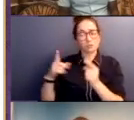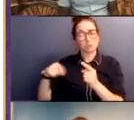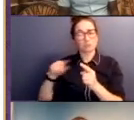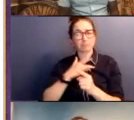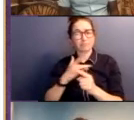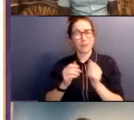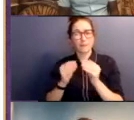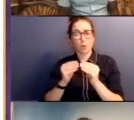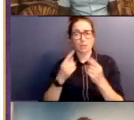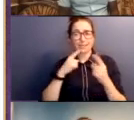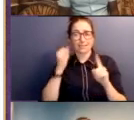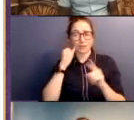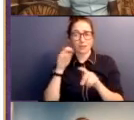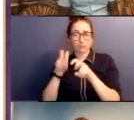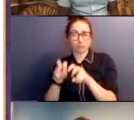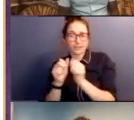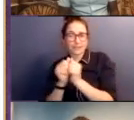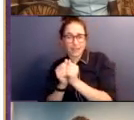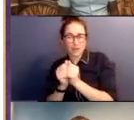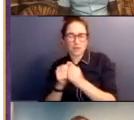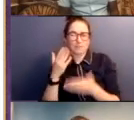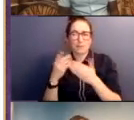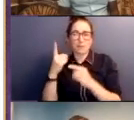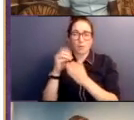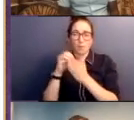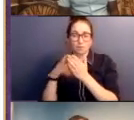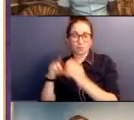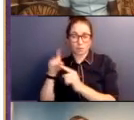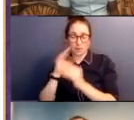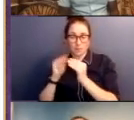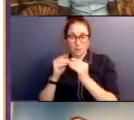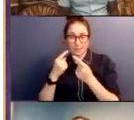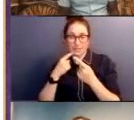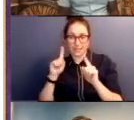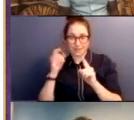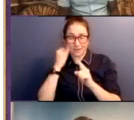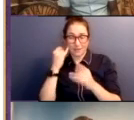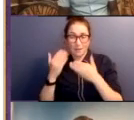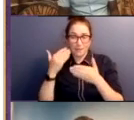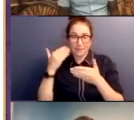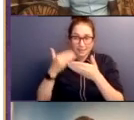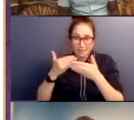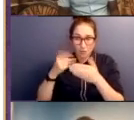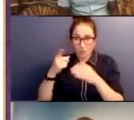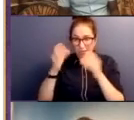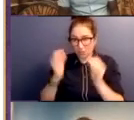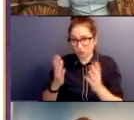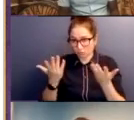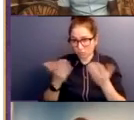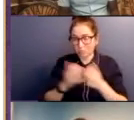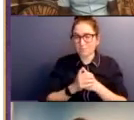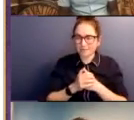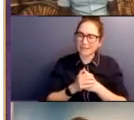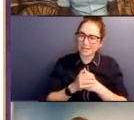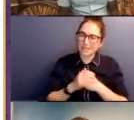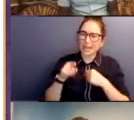if they sit together, or is a particular student more successful if they sit close to you as the teacher? And as you go